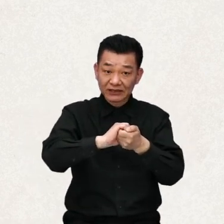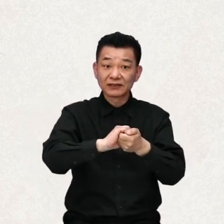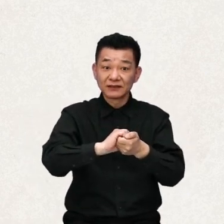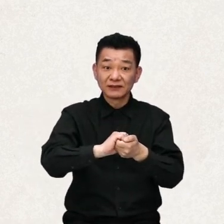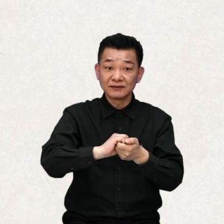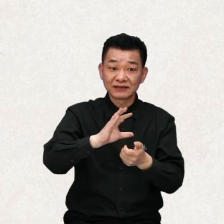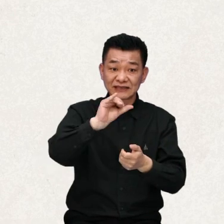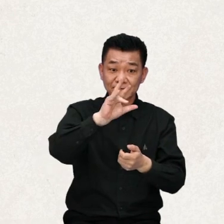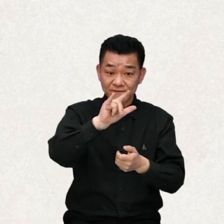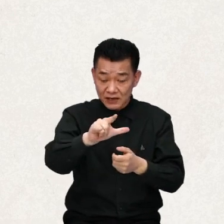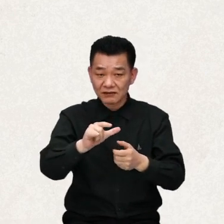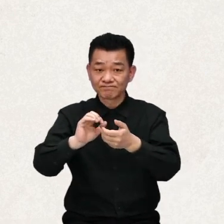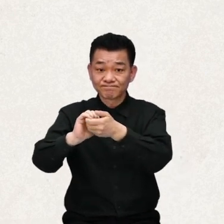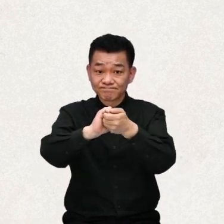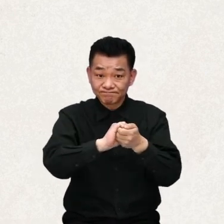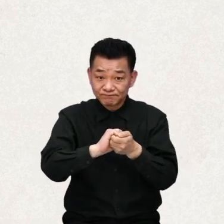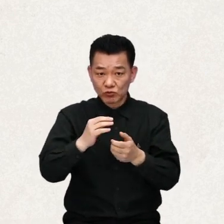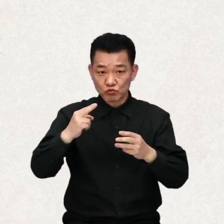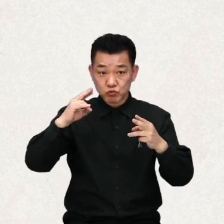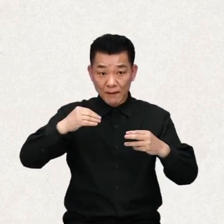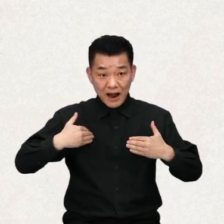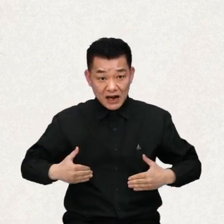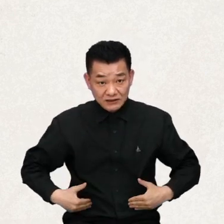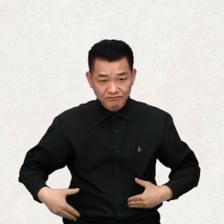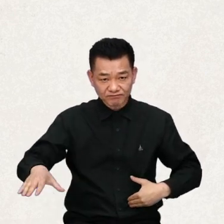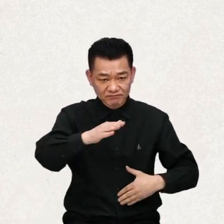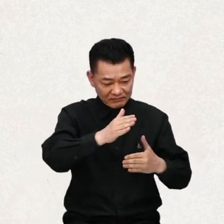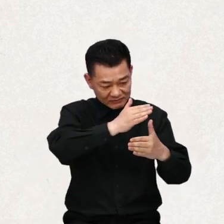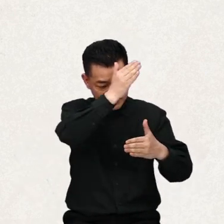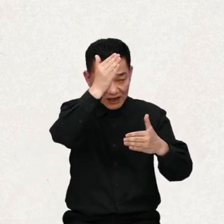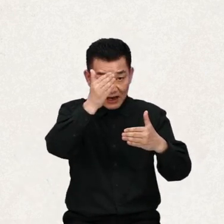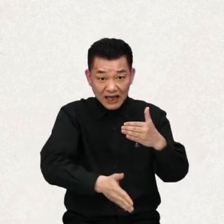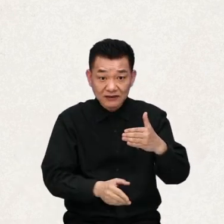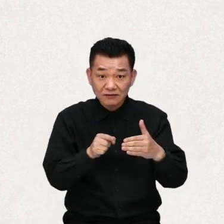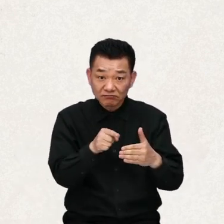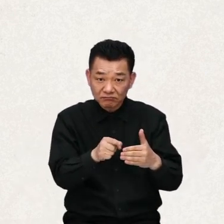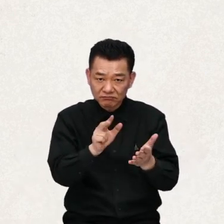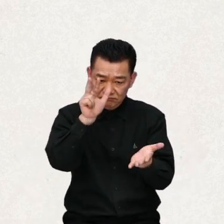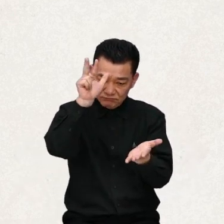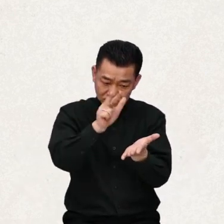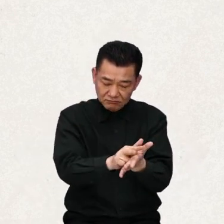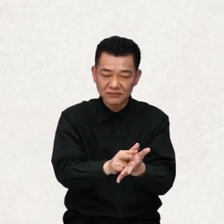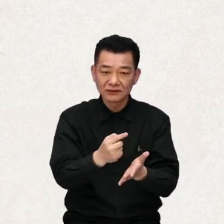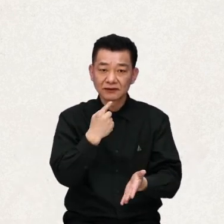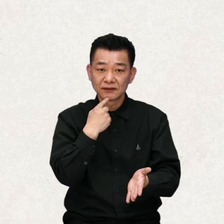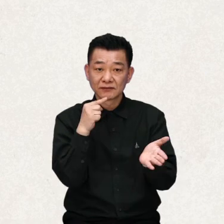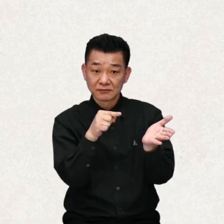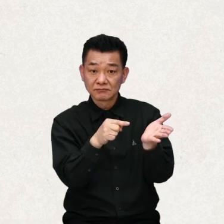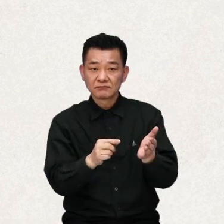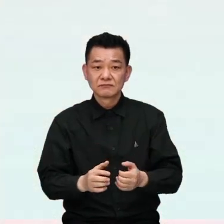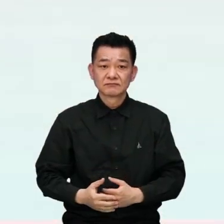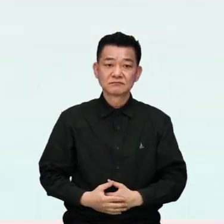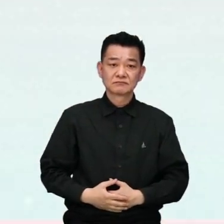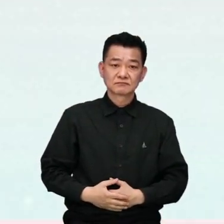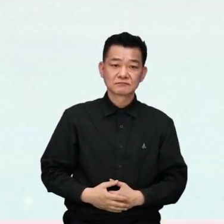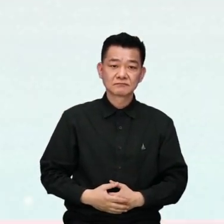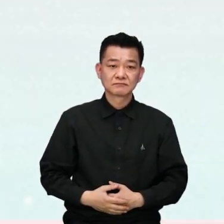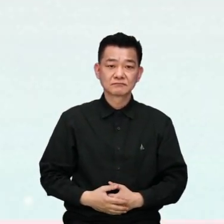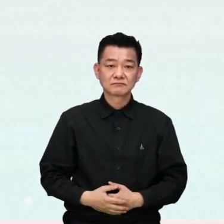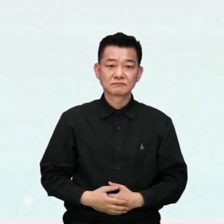is adopted based on information obtained from related civil organizations and UN organizations.